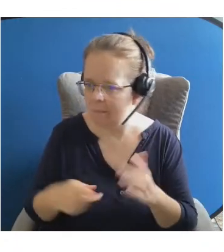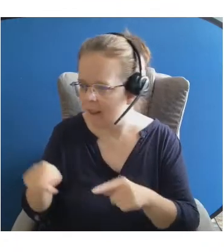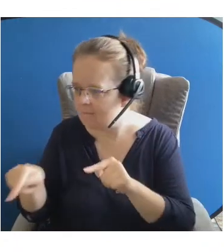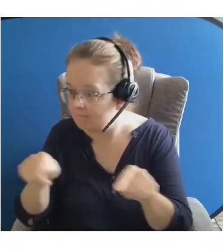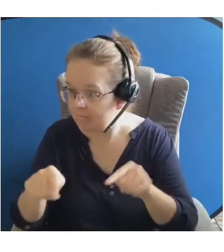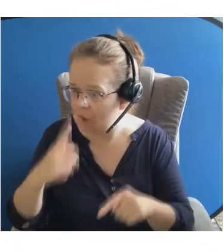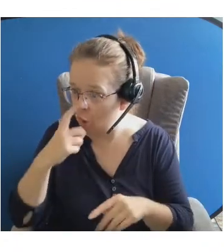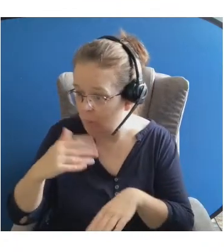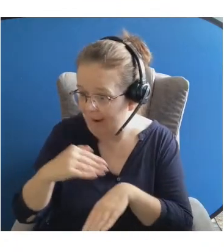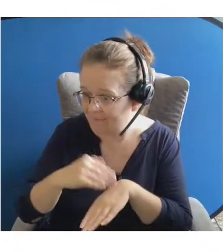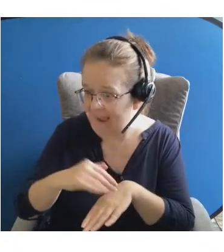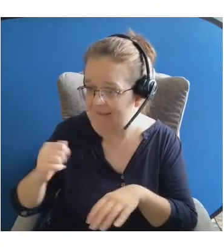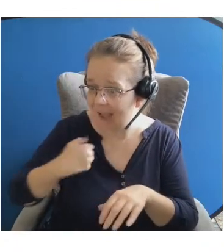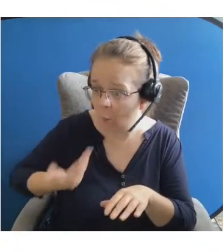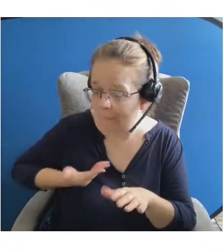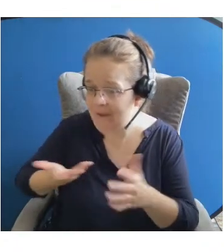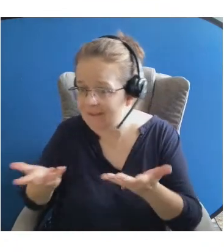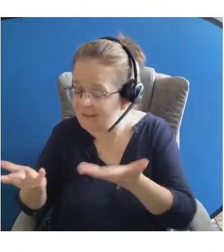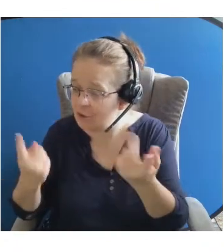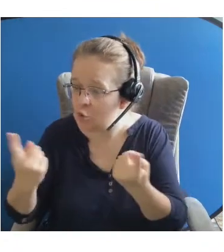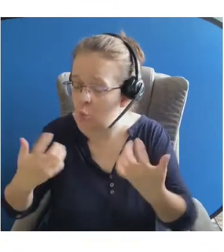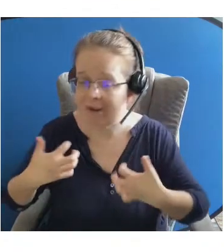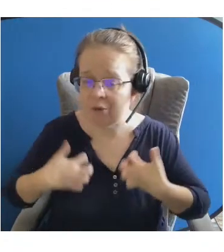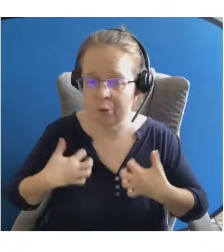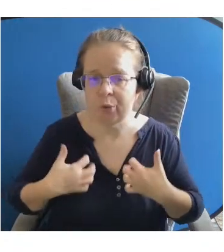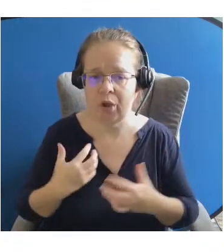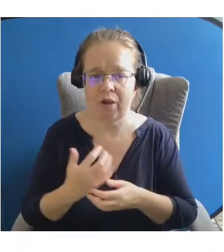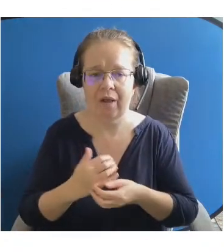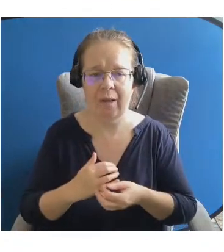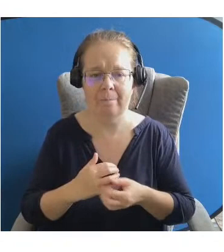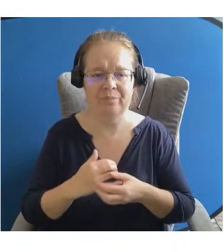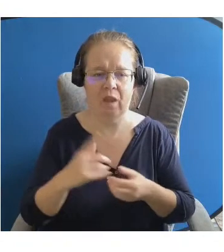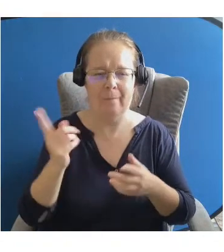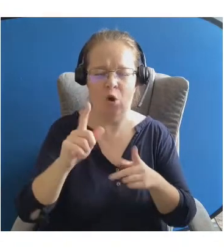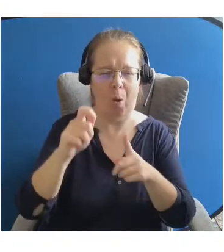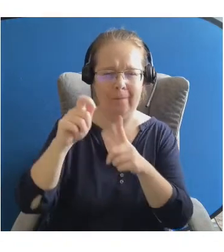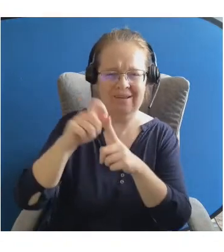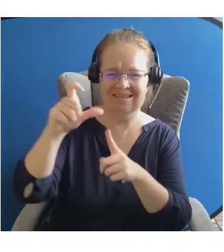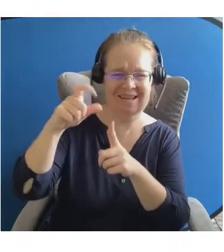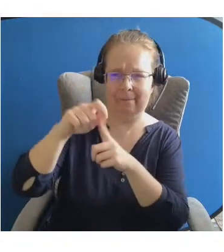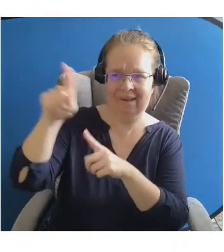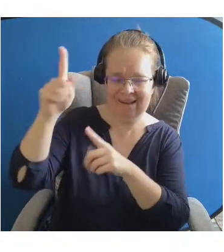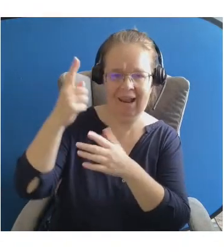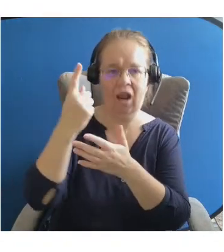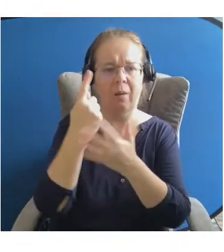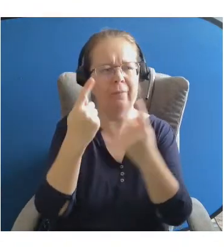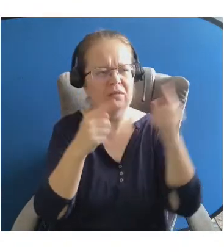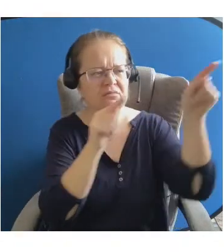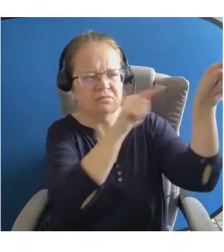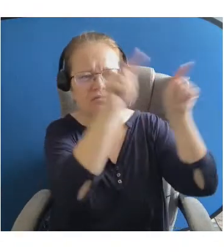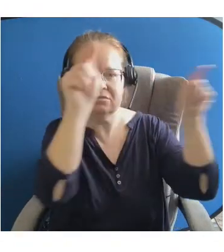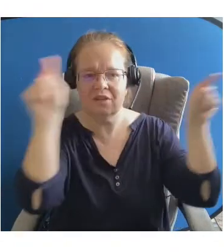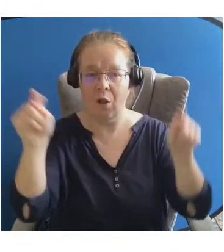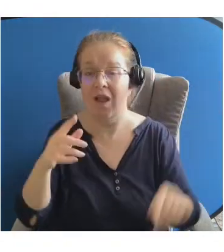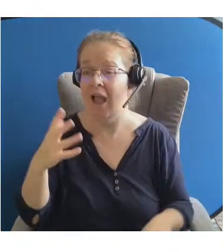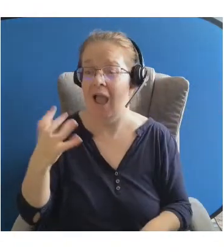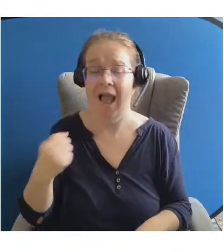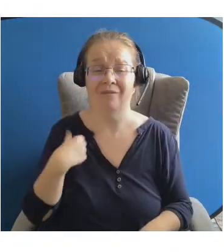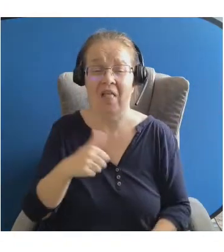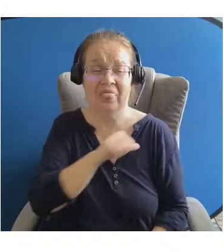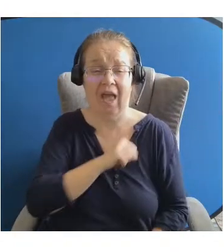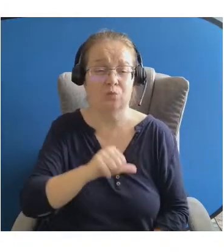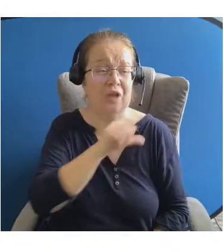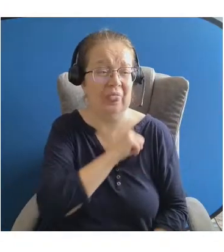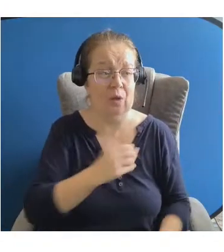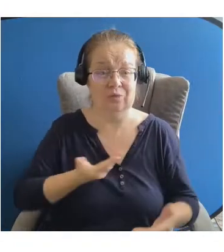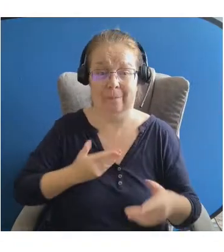could have, not just at CCEP, but also through the many thousands of businesses